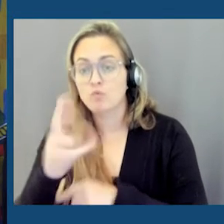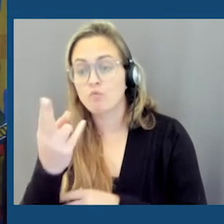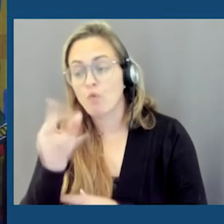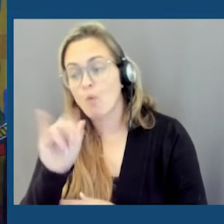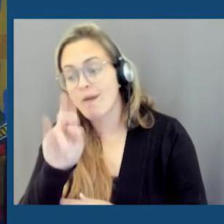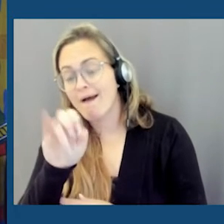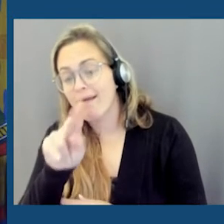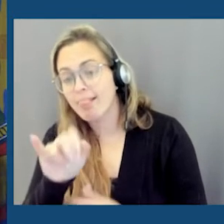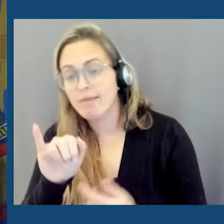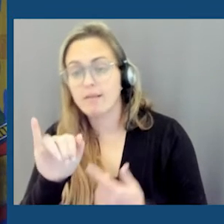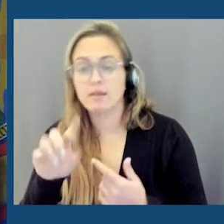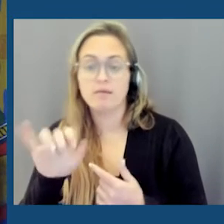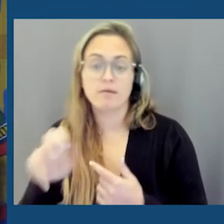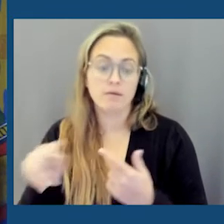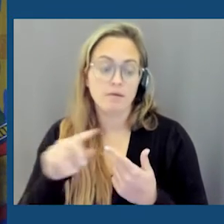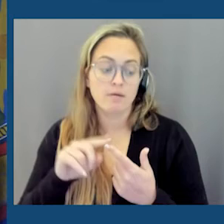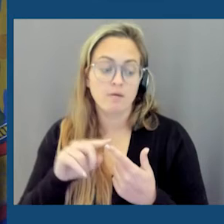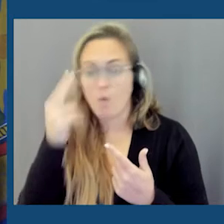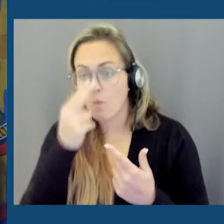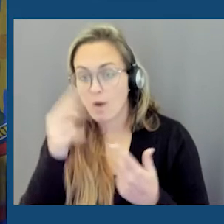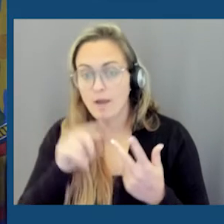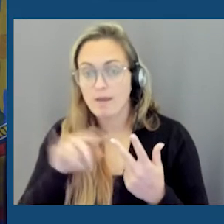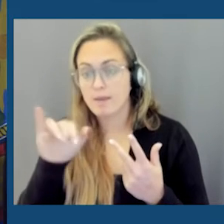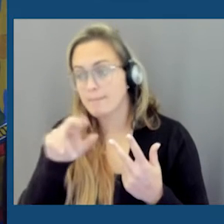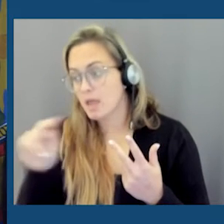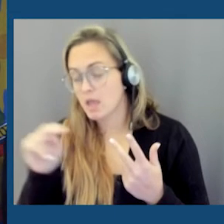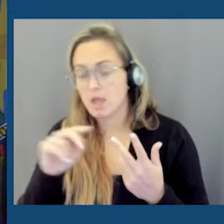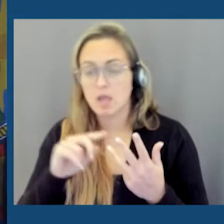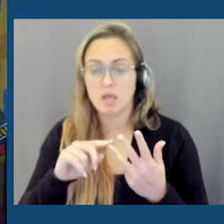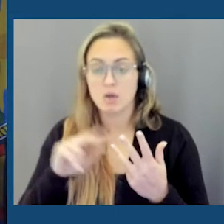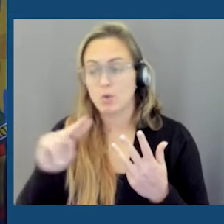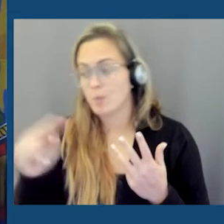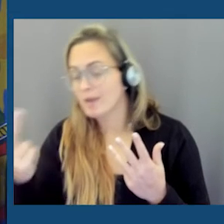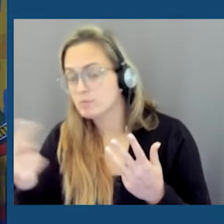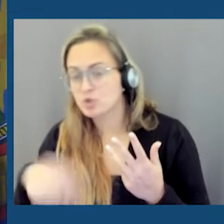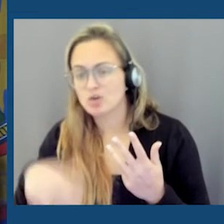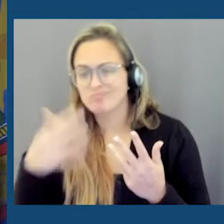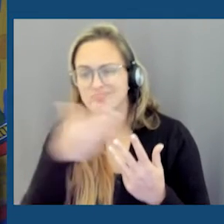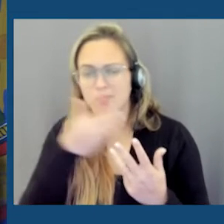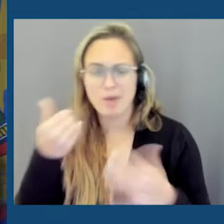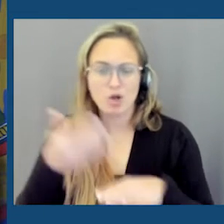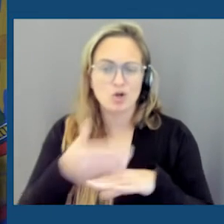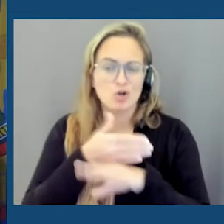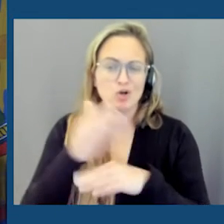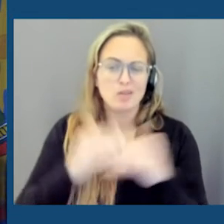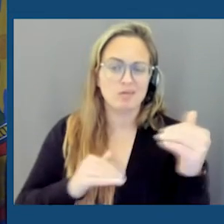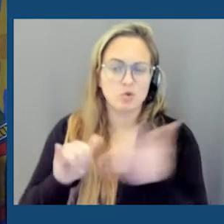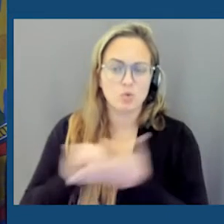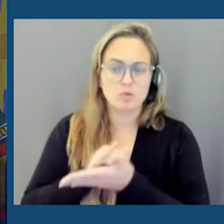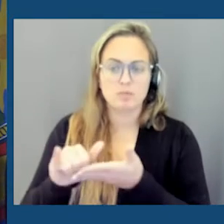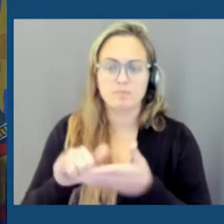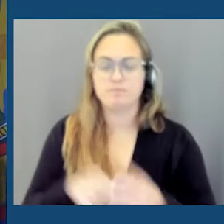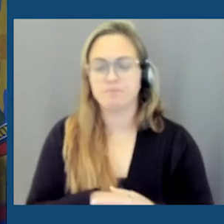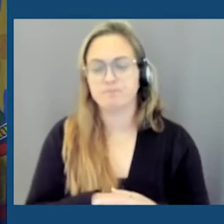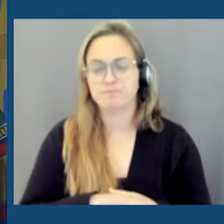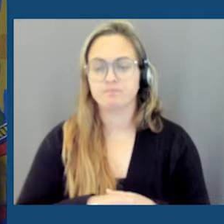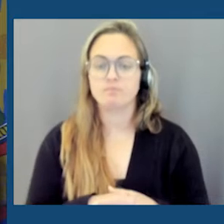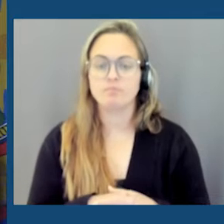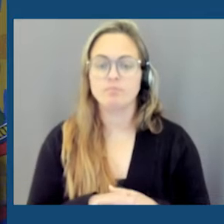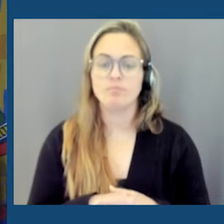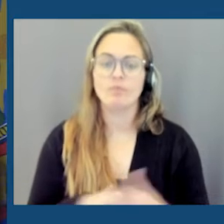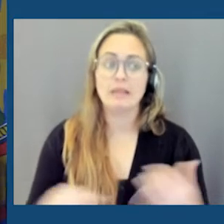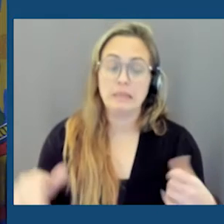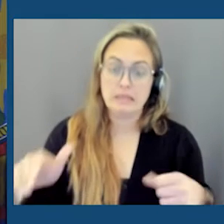Utah, Hawaii, Maine are performing better than that part of the state. And when you look at the entire